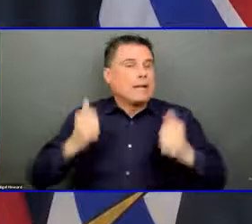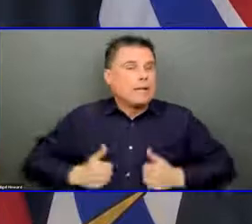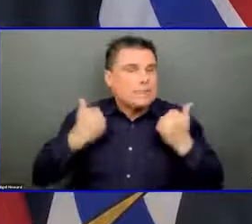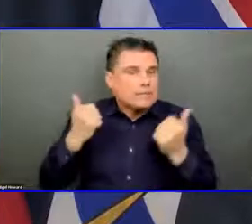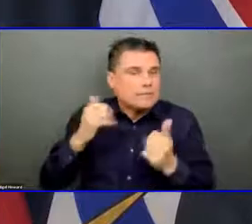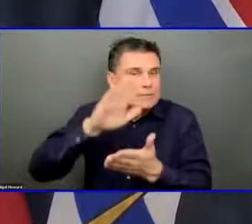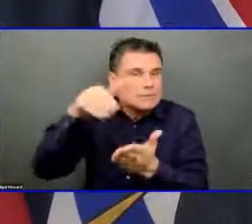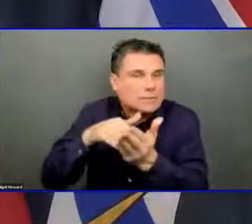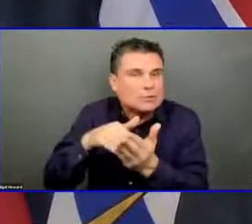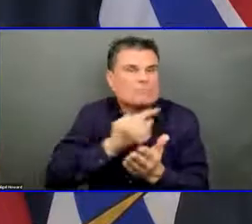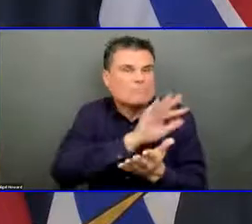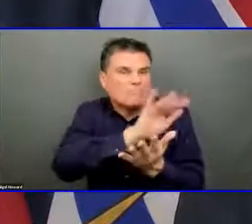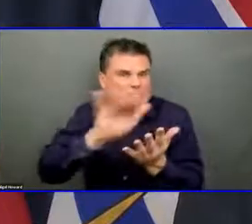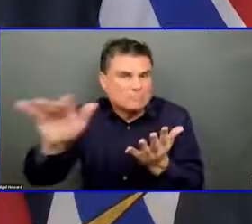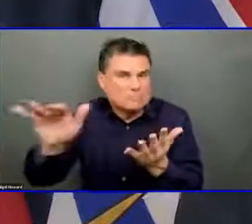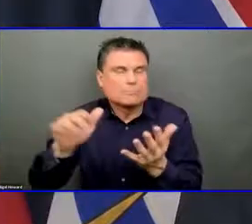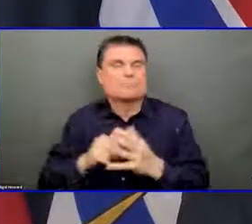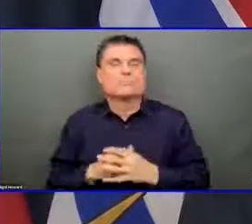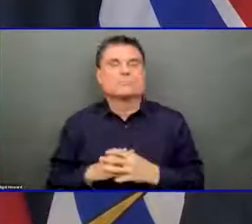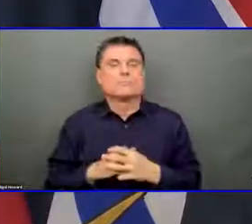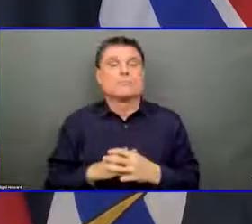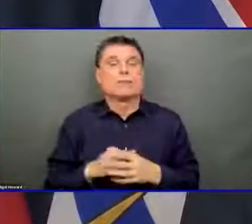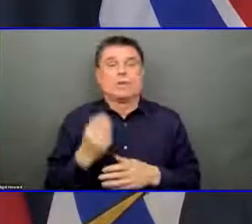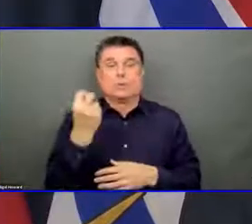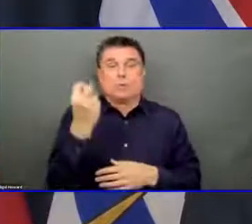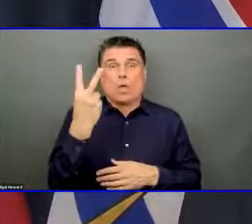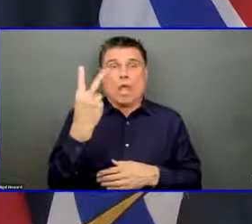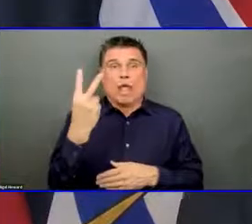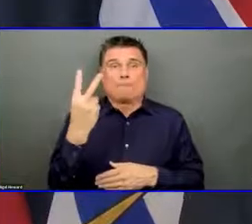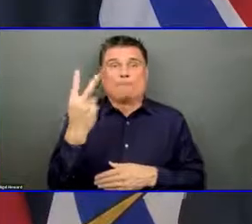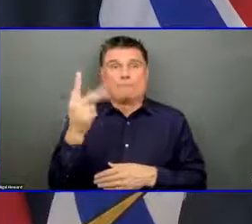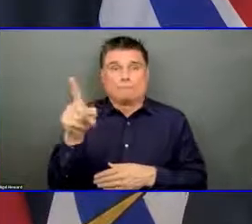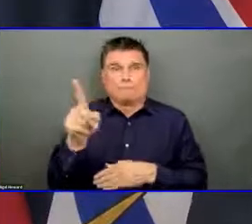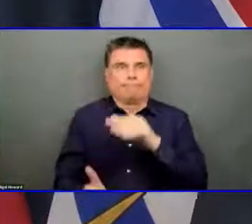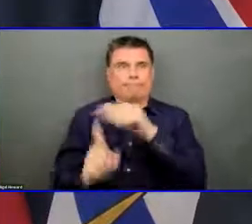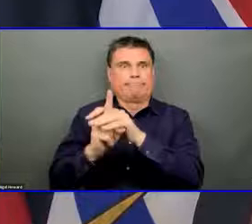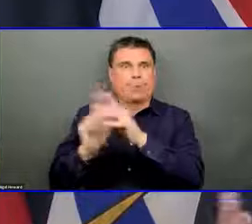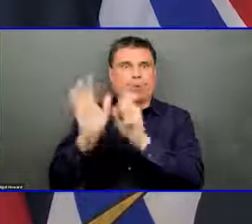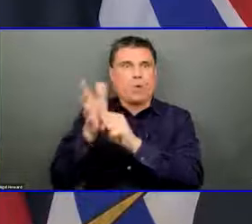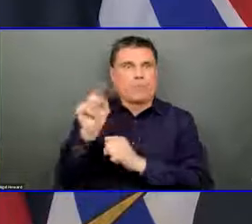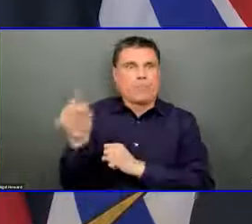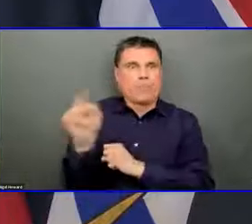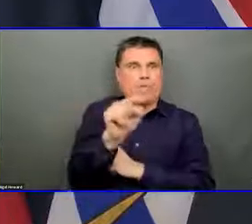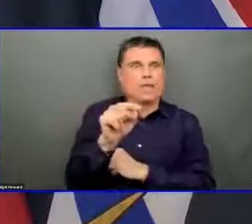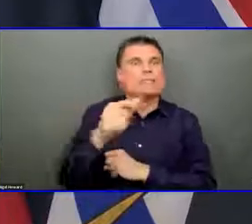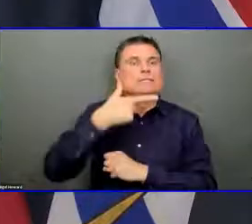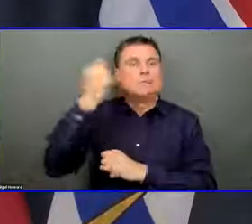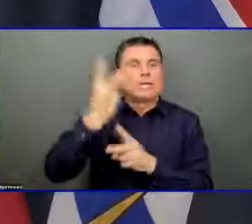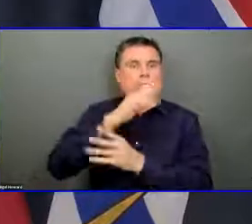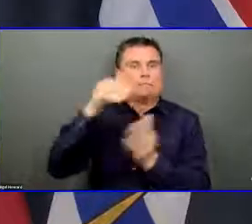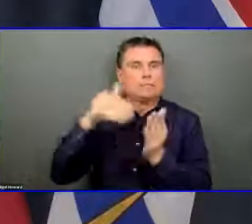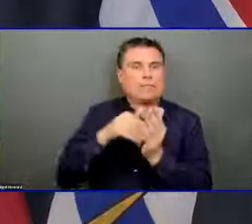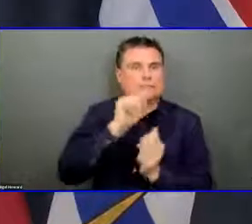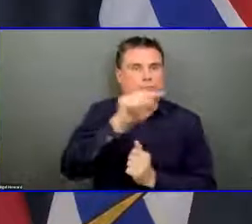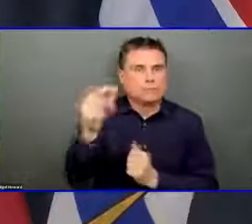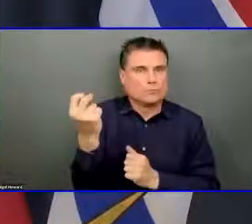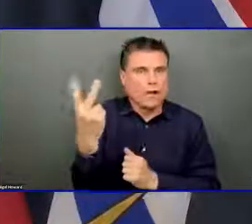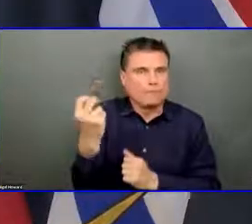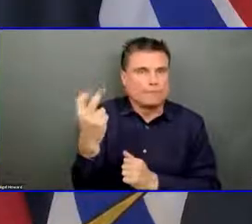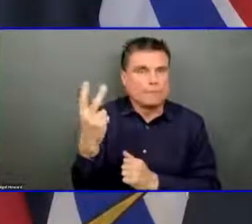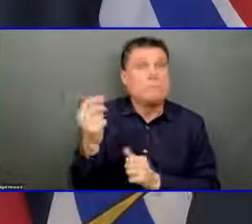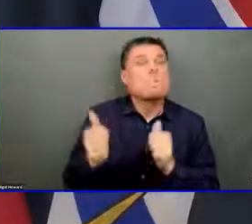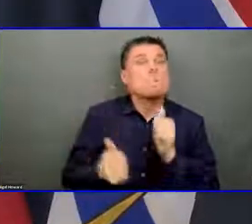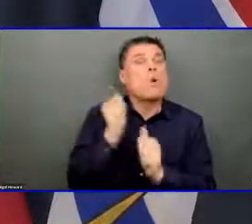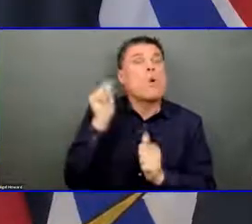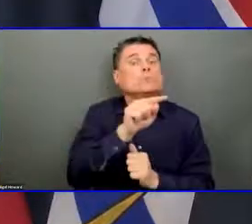new test positive cases of residents in long-term care. The overwhelming majority of them, I believe 11, are at the Cottonwoods facility in